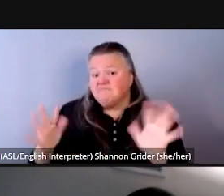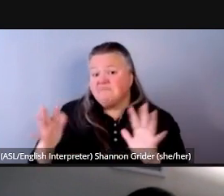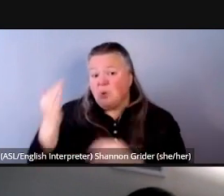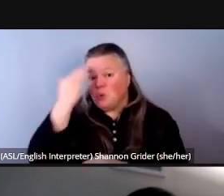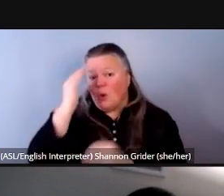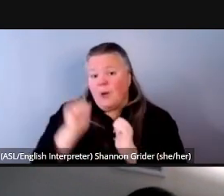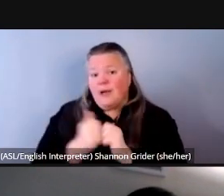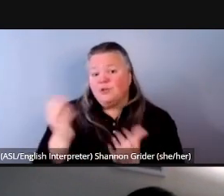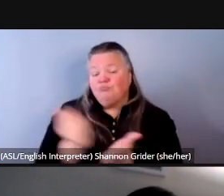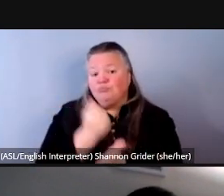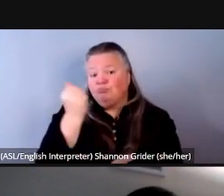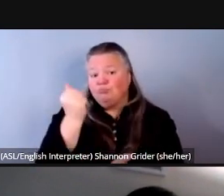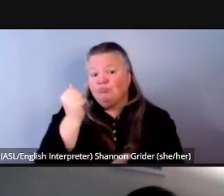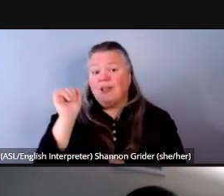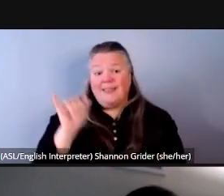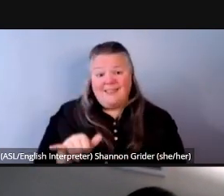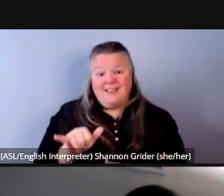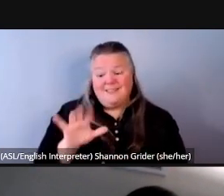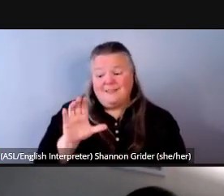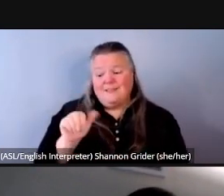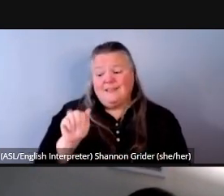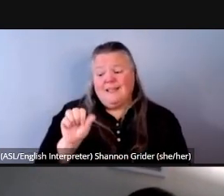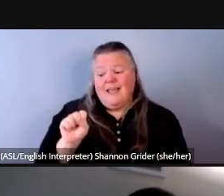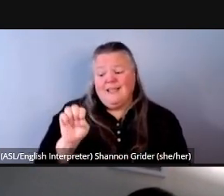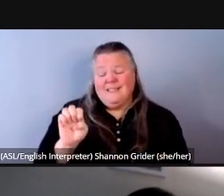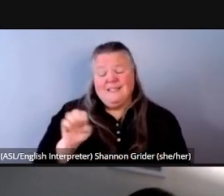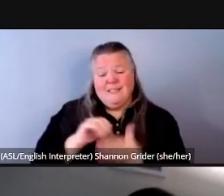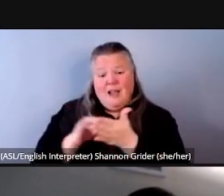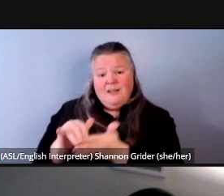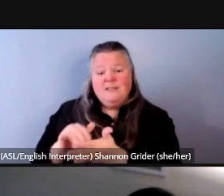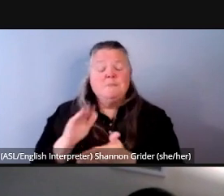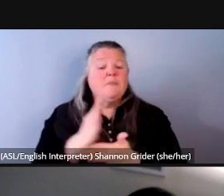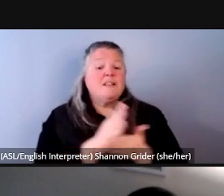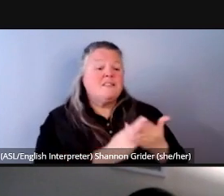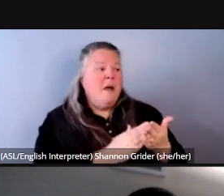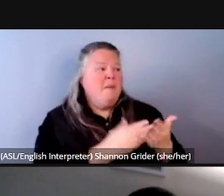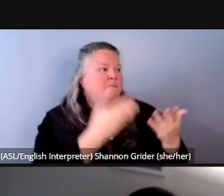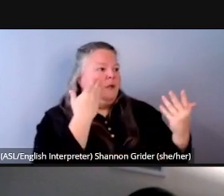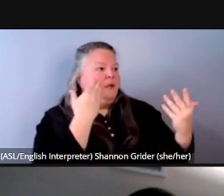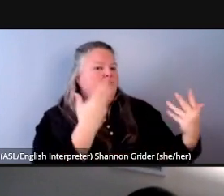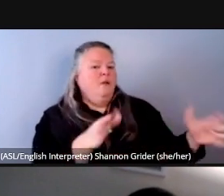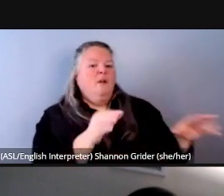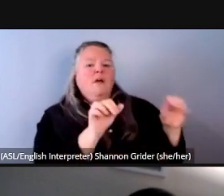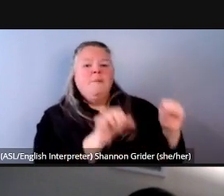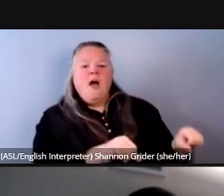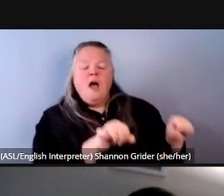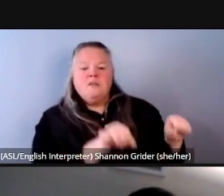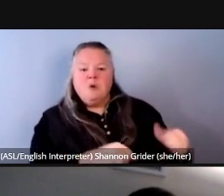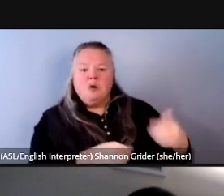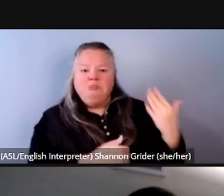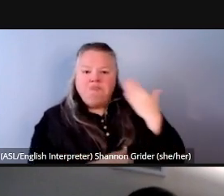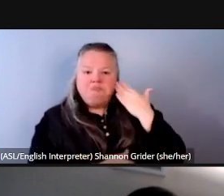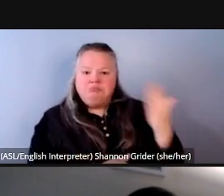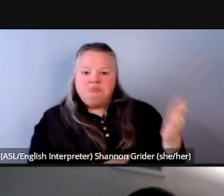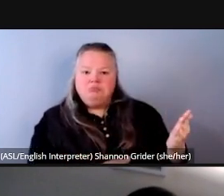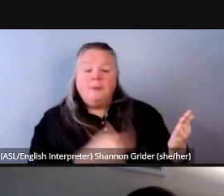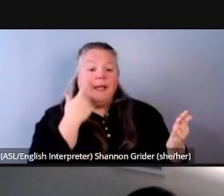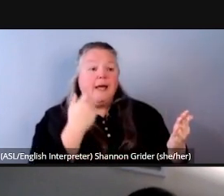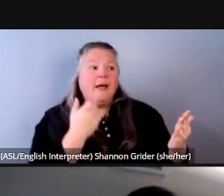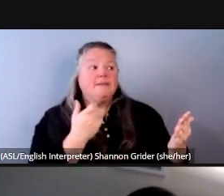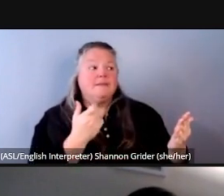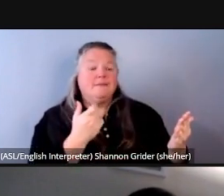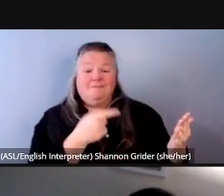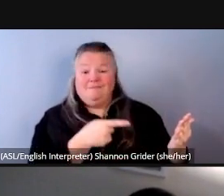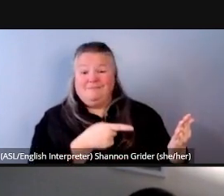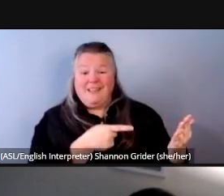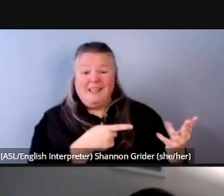that's where those amazing case studies come from. And others don't even know what's possible, right? Because the last place they're looking on a busy day is